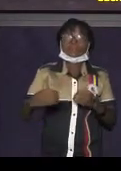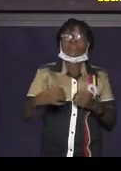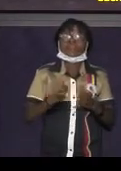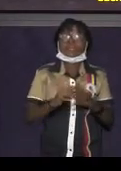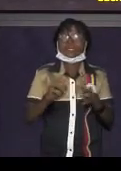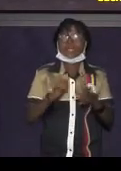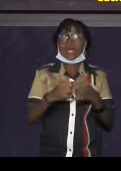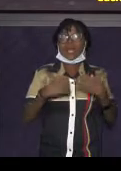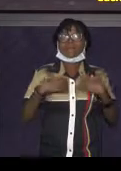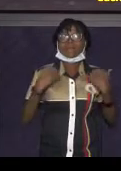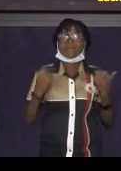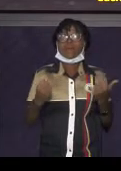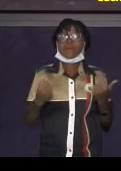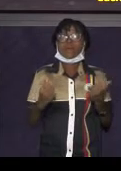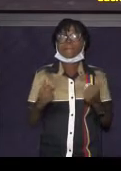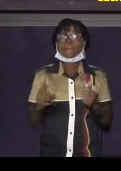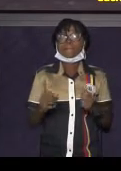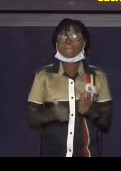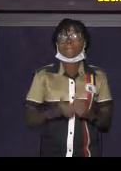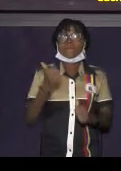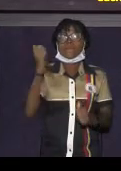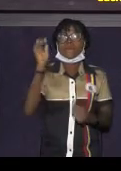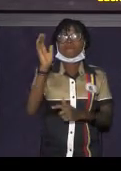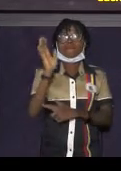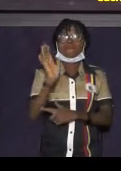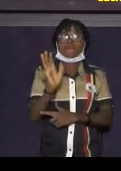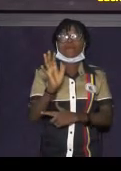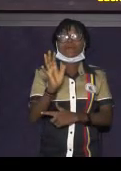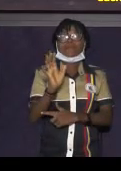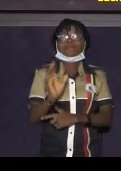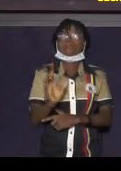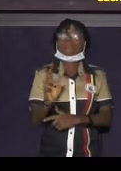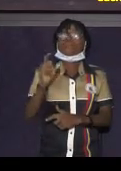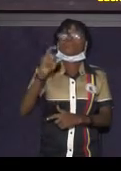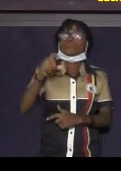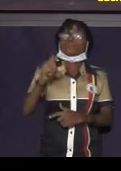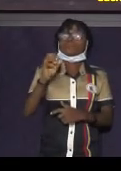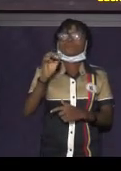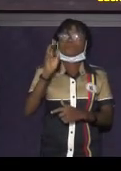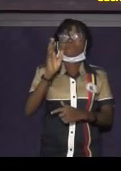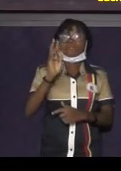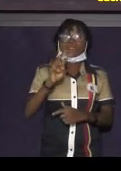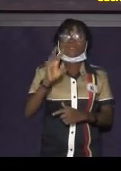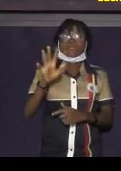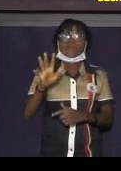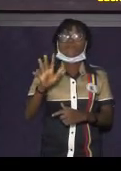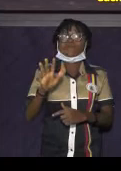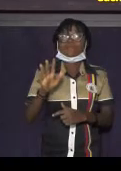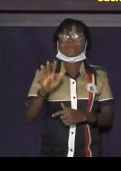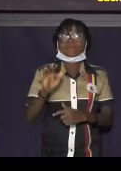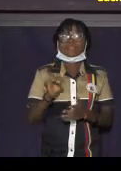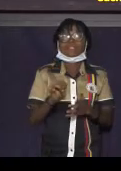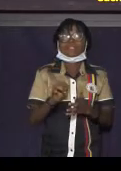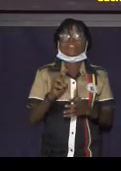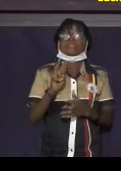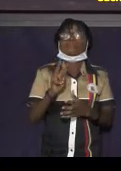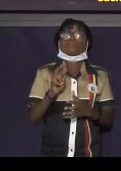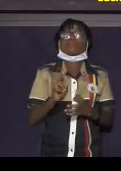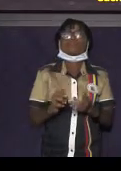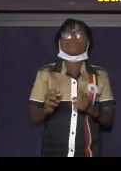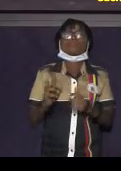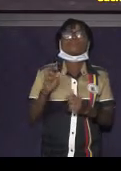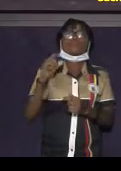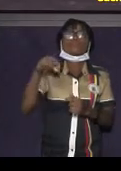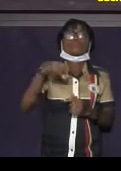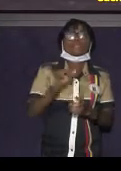one that has the power. Now 5 squared is 5 times 5, that is 25. 2 squared, that is 4.